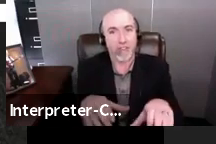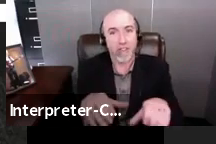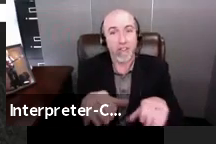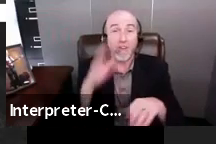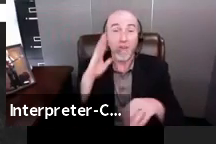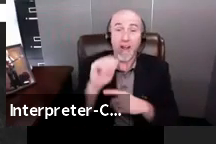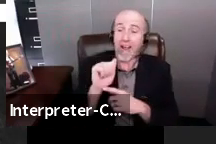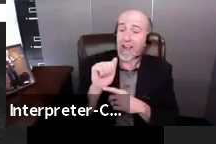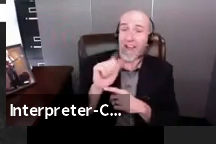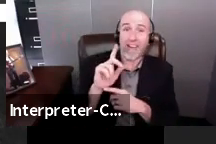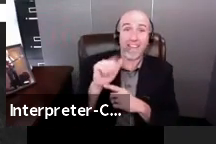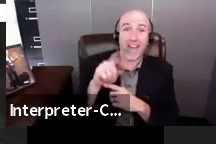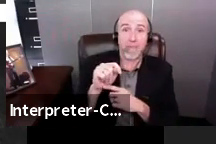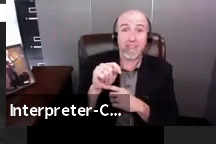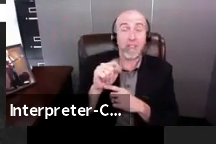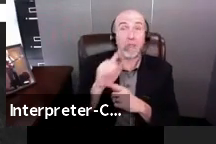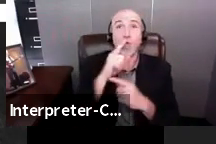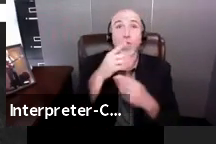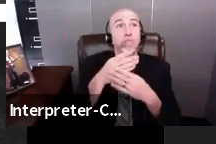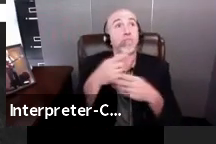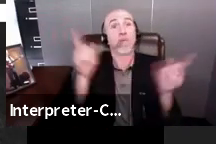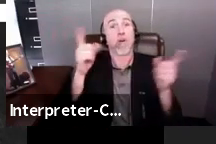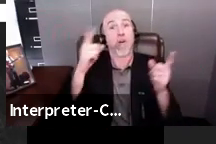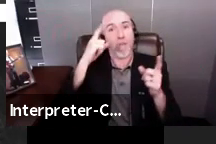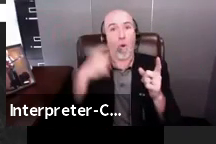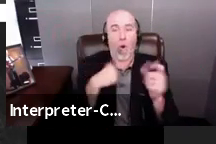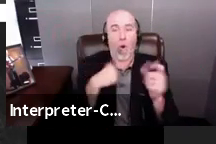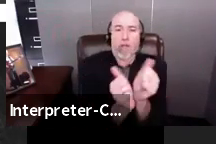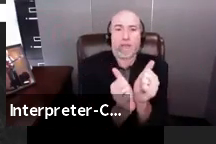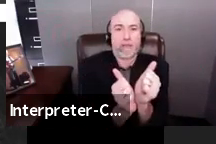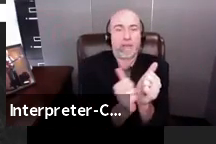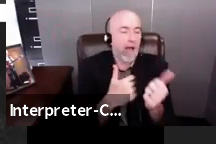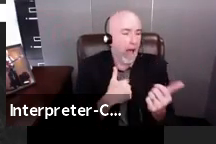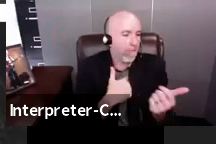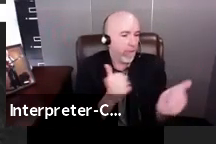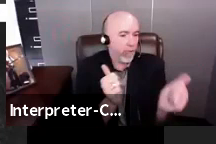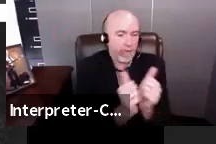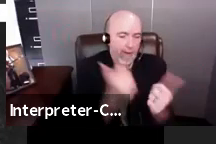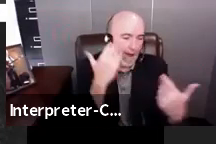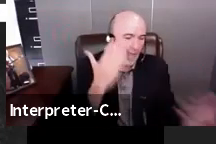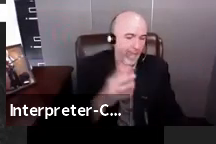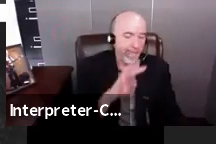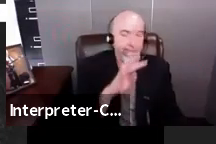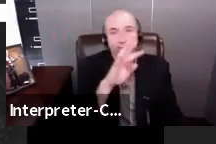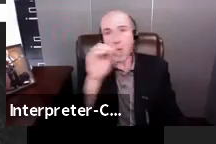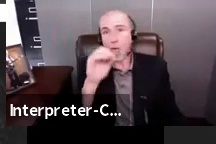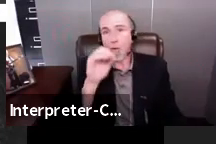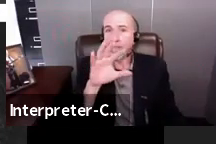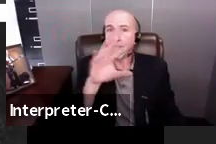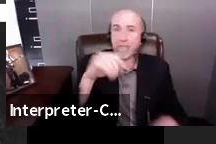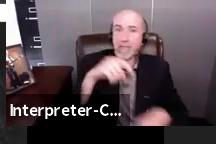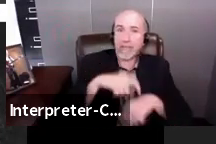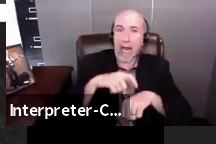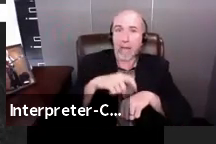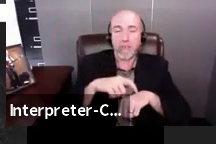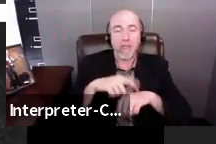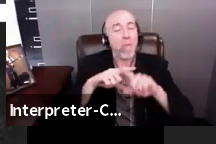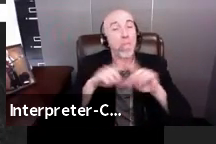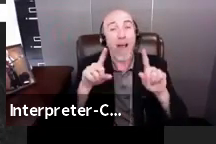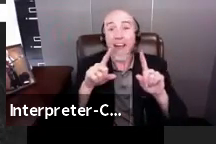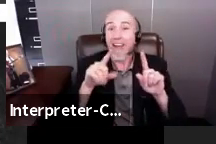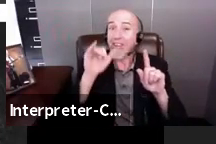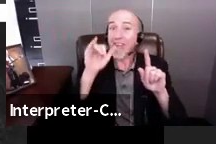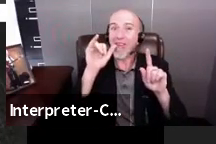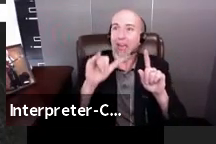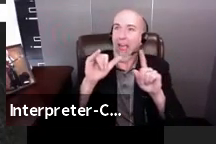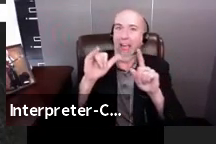is mostly known for us getting arrested. I've been arrested, I don't know, 40, 50 times. And so that gets the